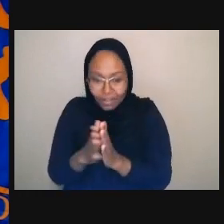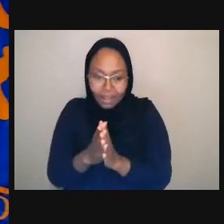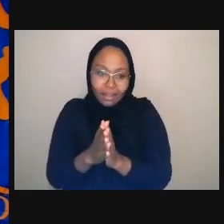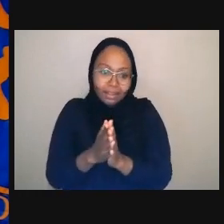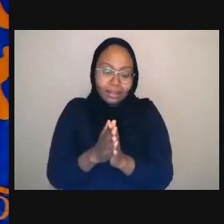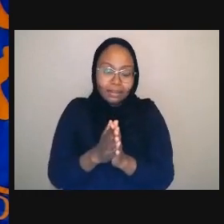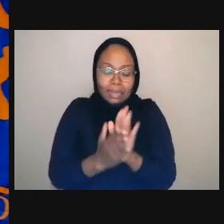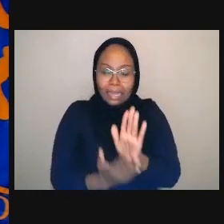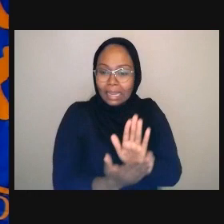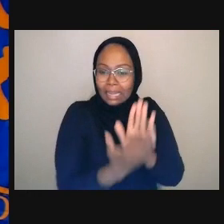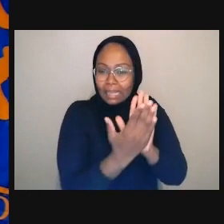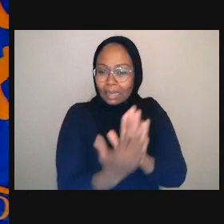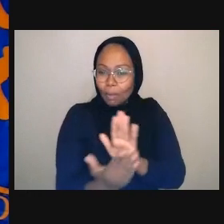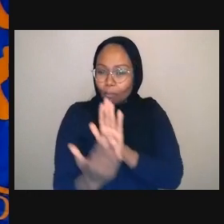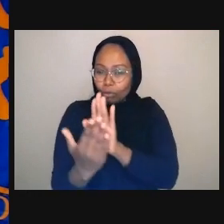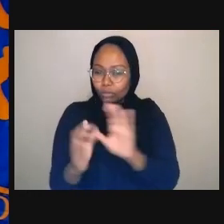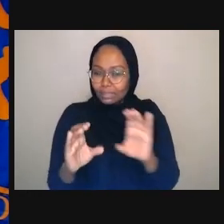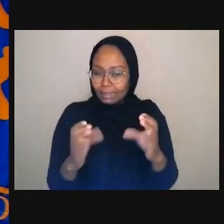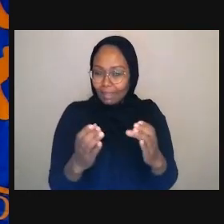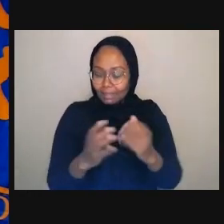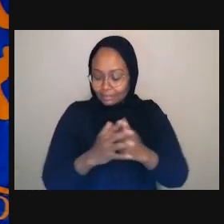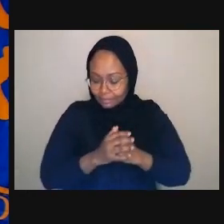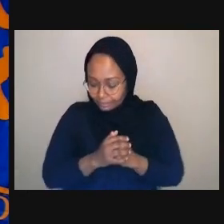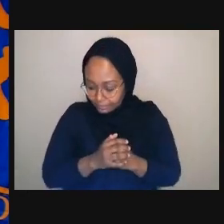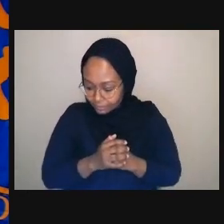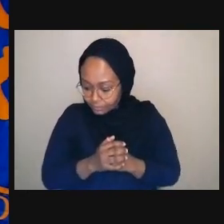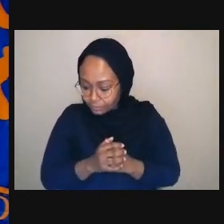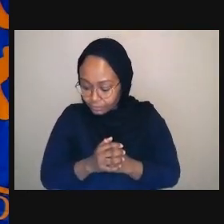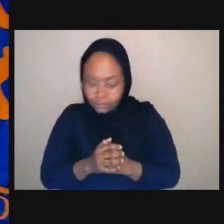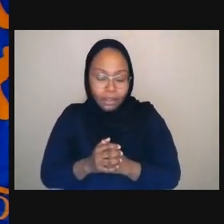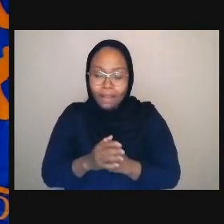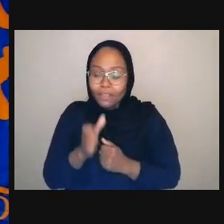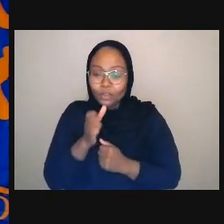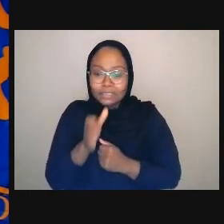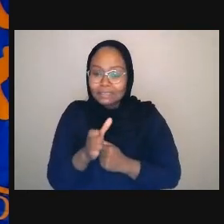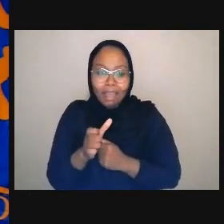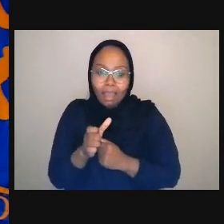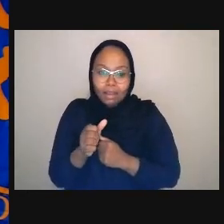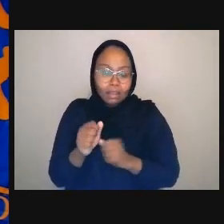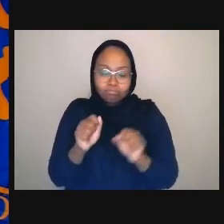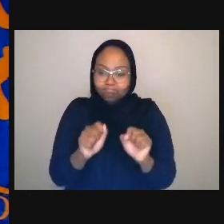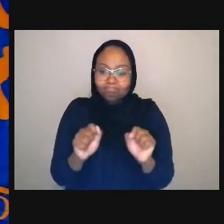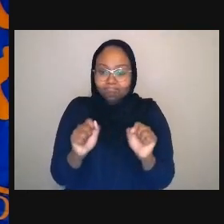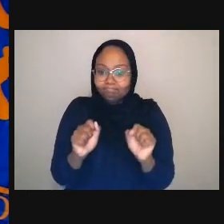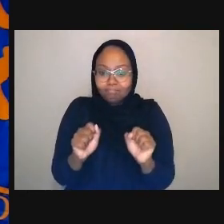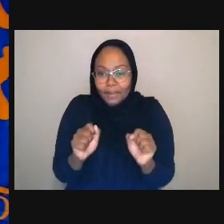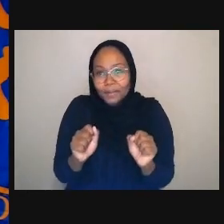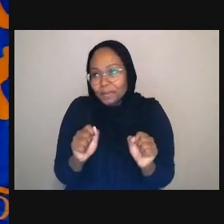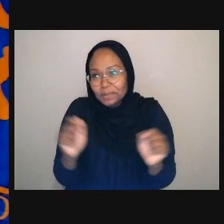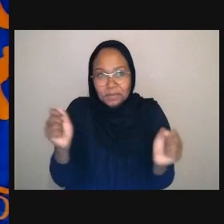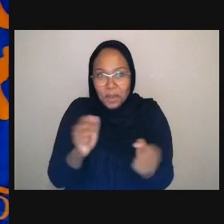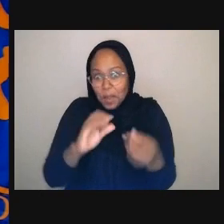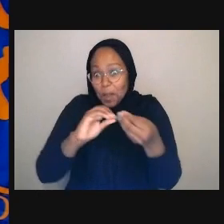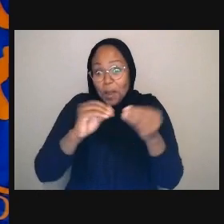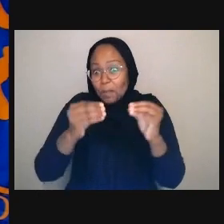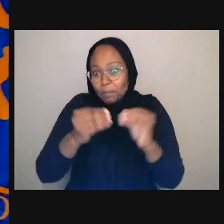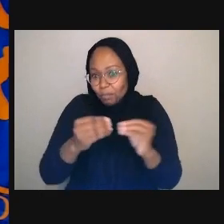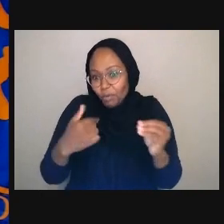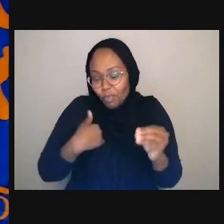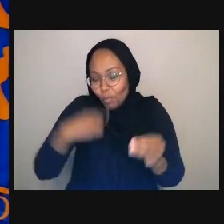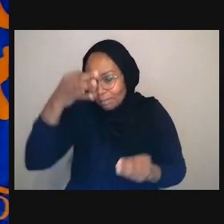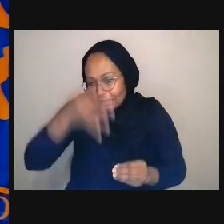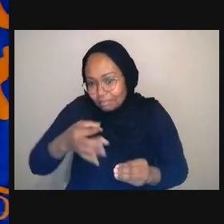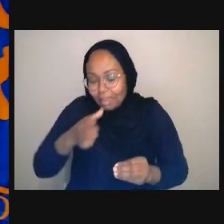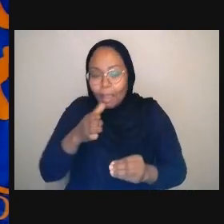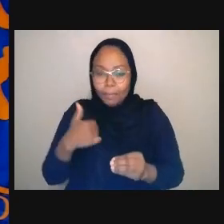classes? Well, that's one of the things you'll have to, there's no magic number there, Mikhail, but if you start to see a considerable number